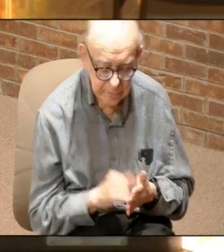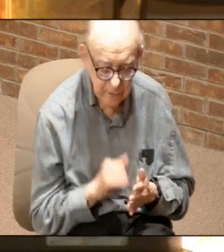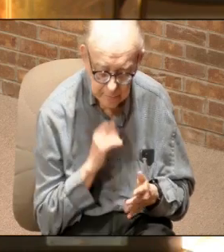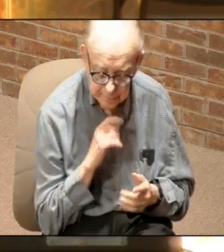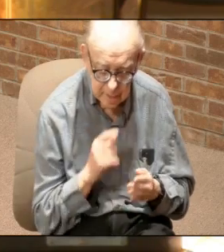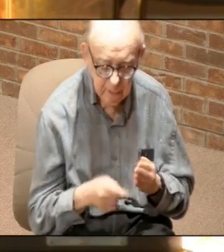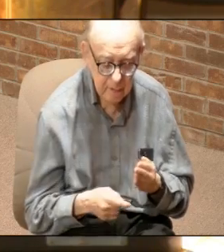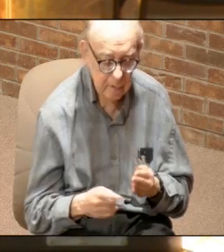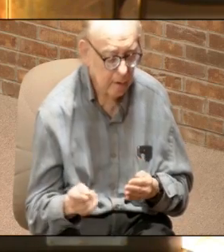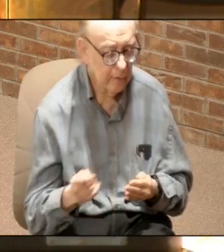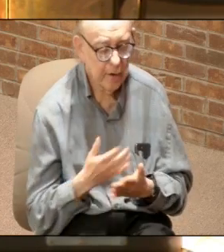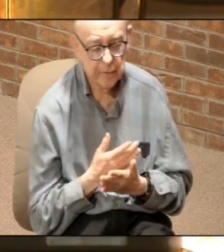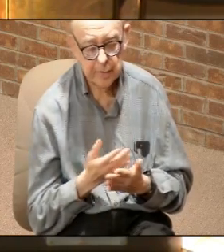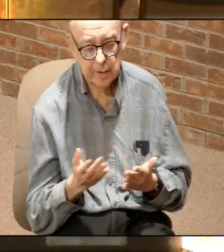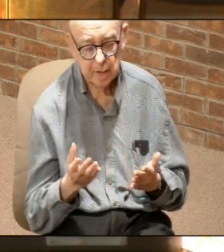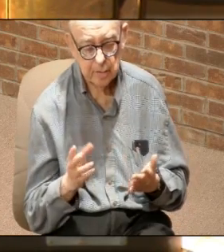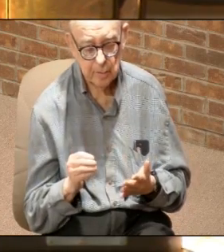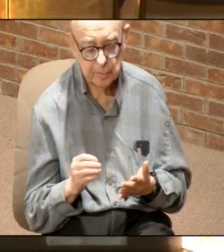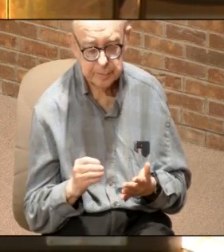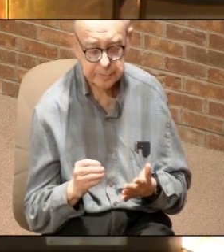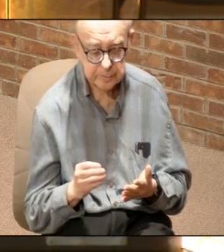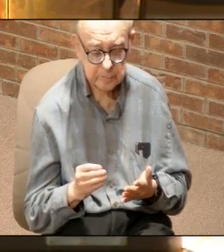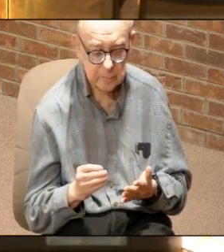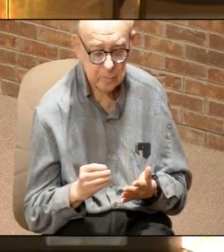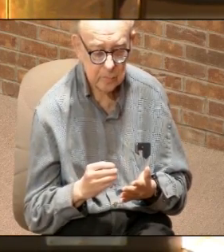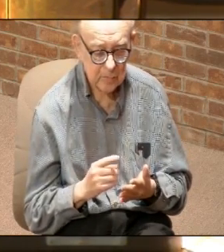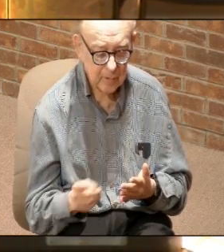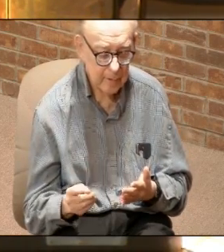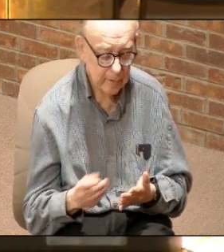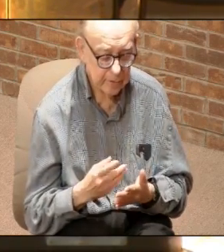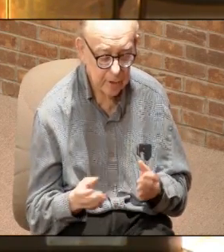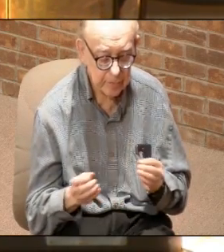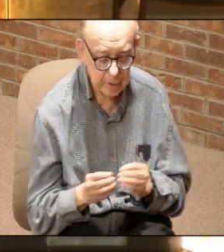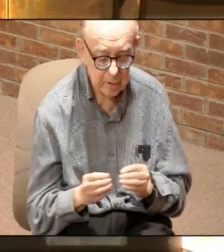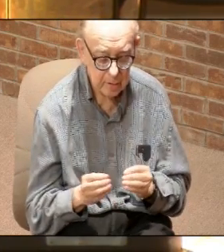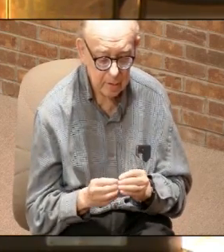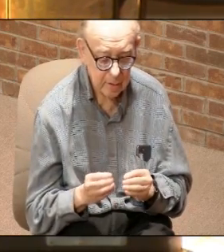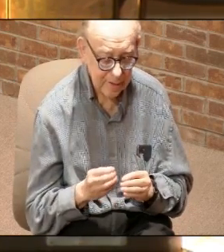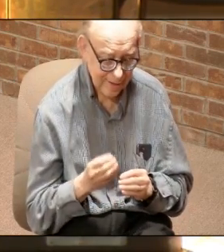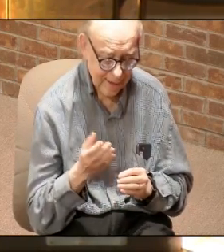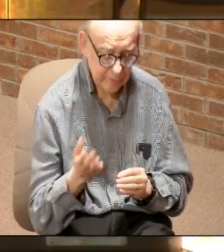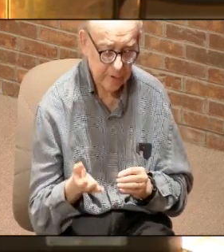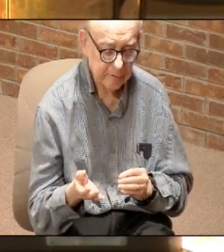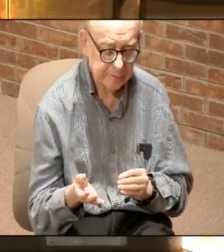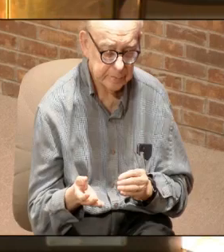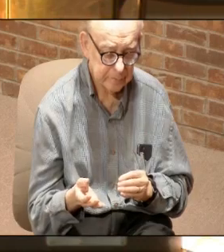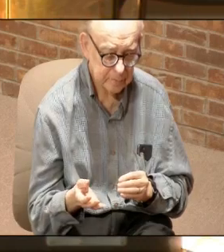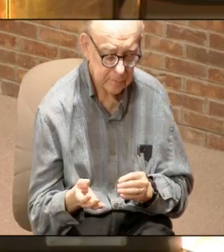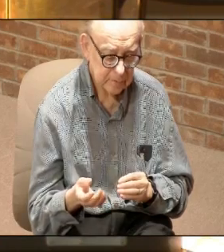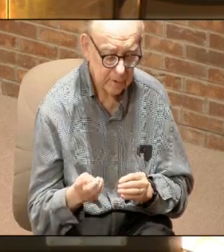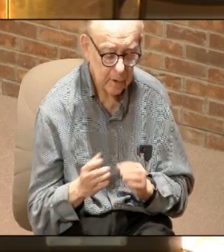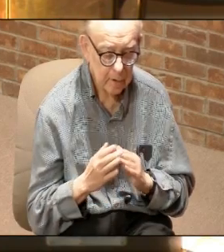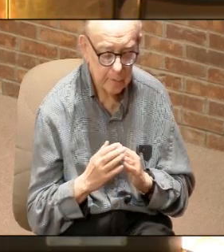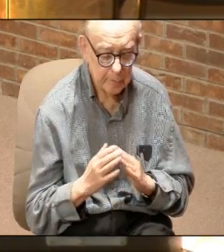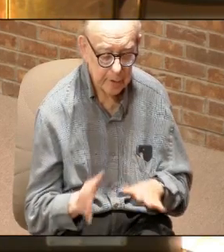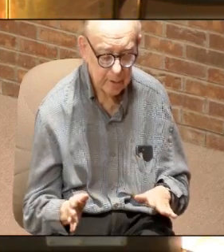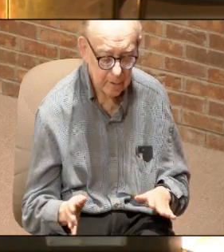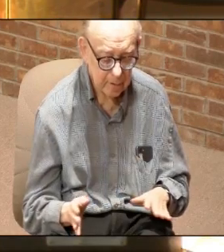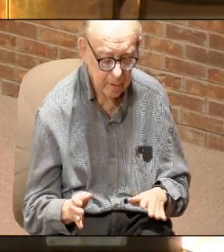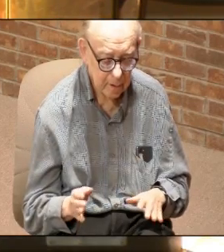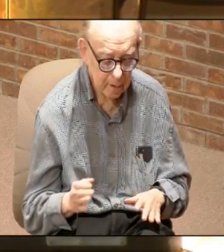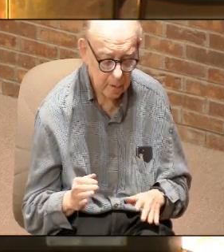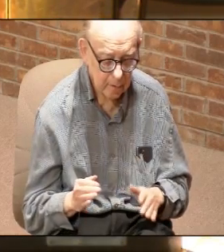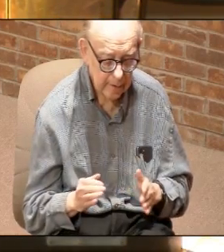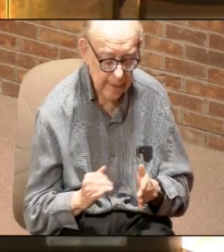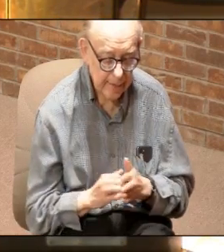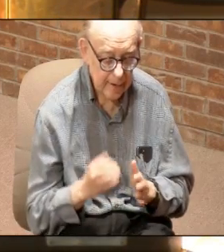end of everything. That there's something else that's out there. A peace that